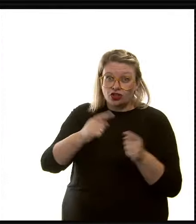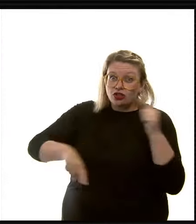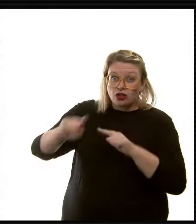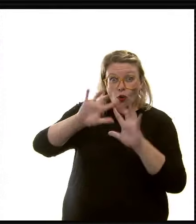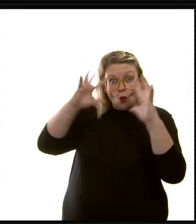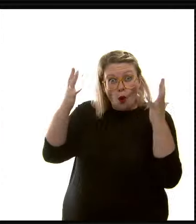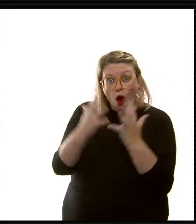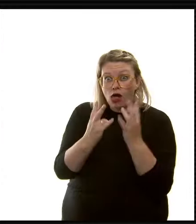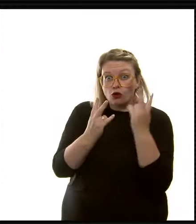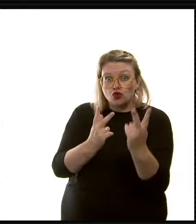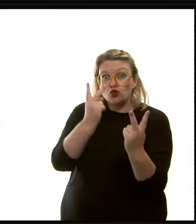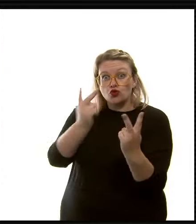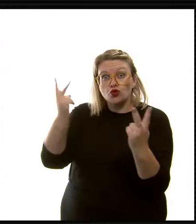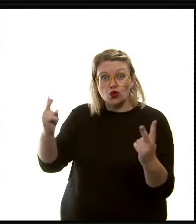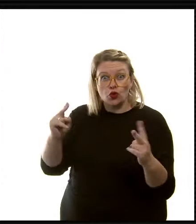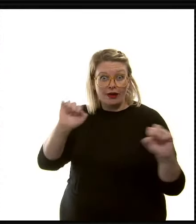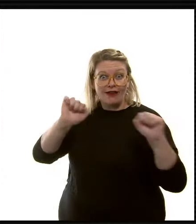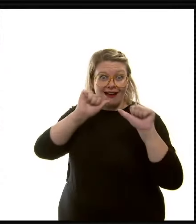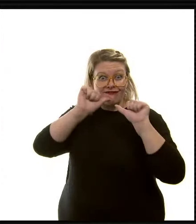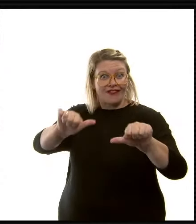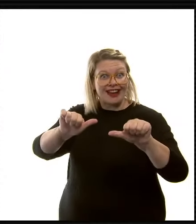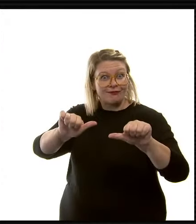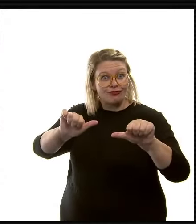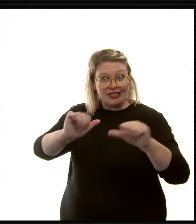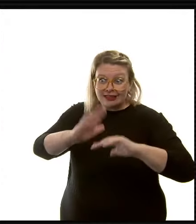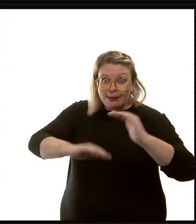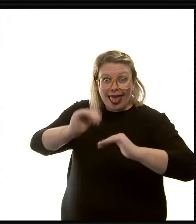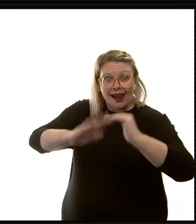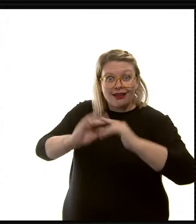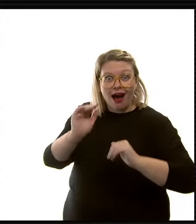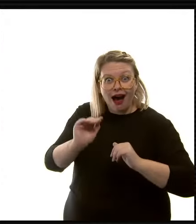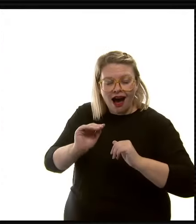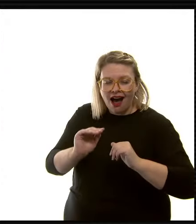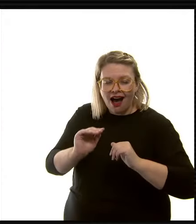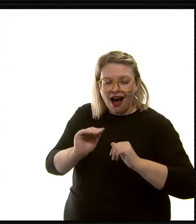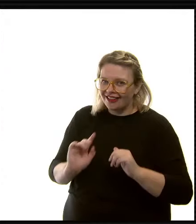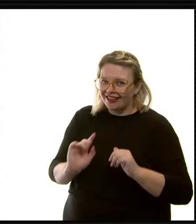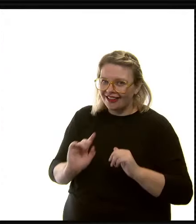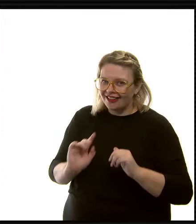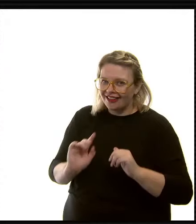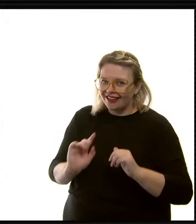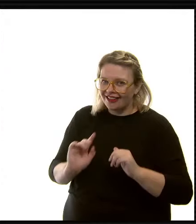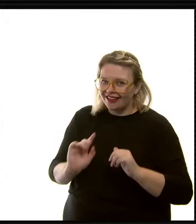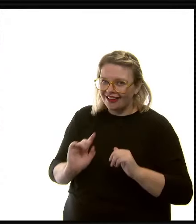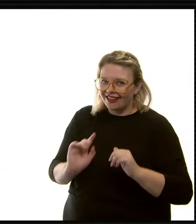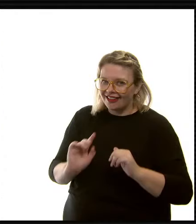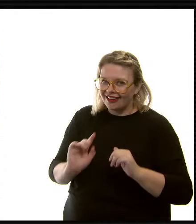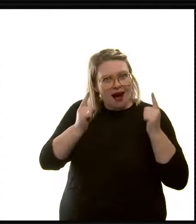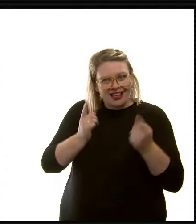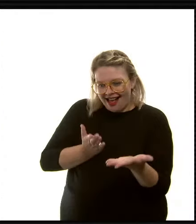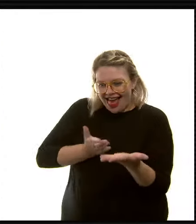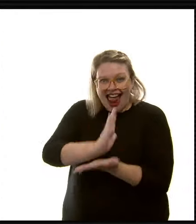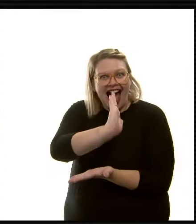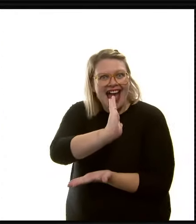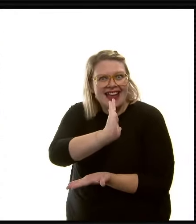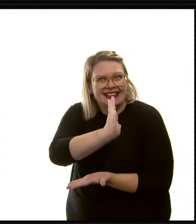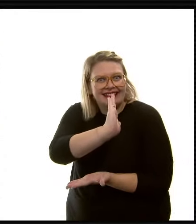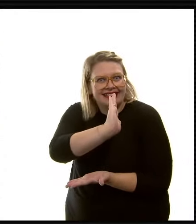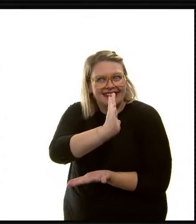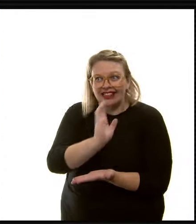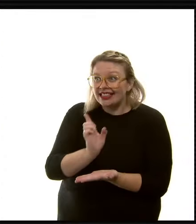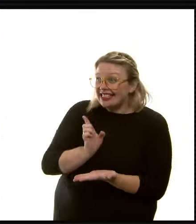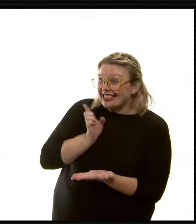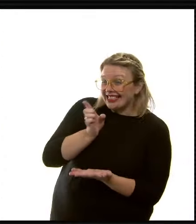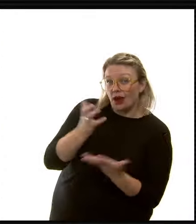over the planet. That is correct, Joel. For the first time ever, it's LEGO Masters Live. Kicking things off in the Brick